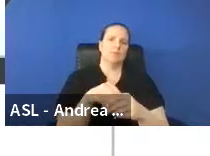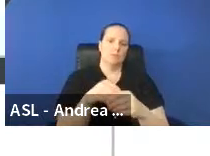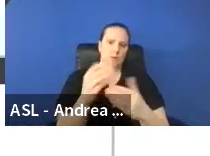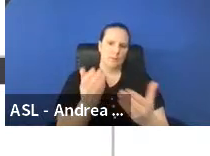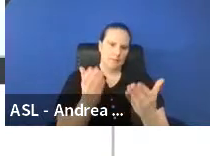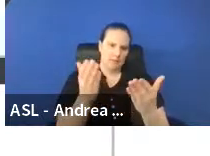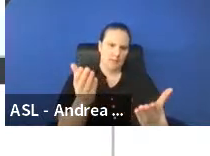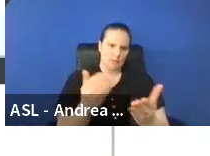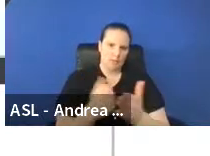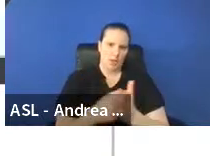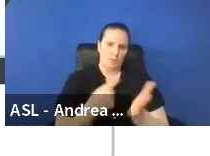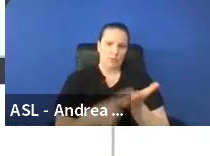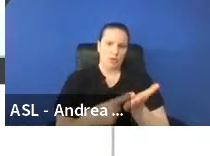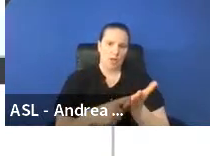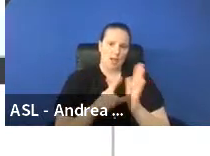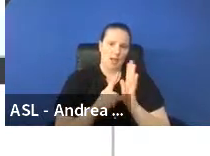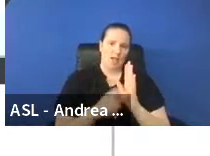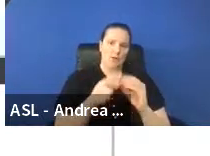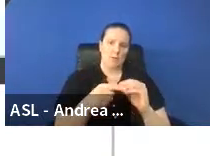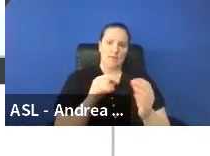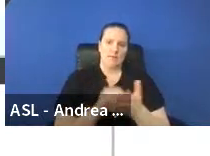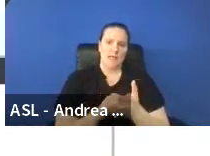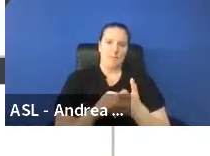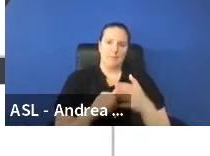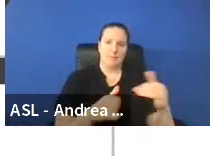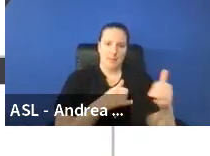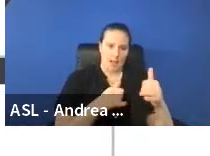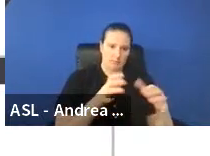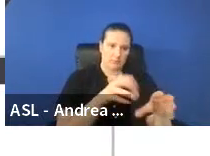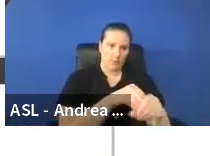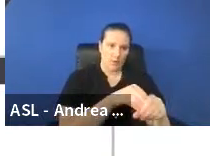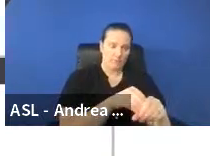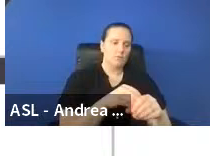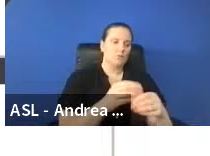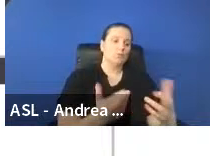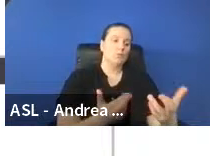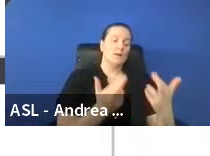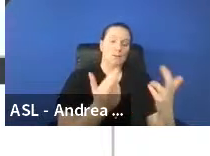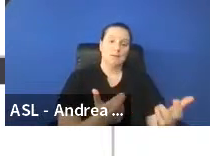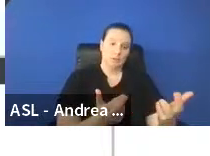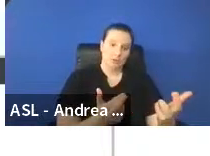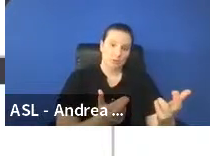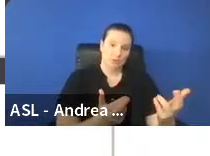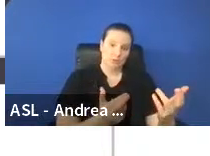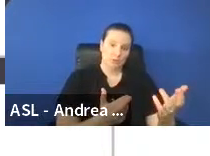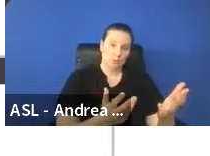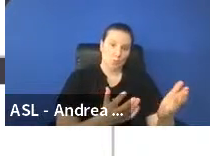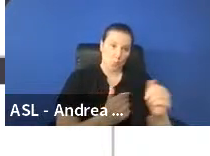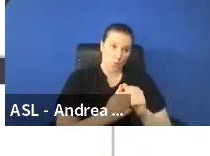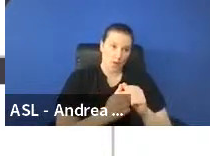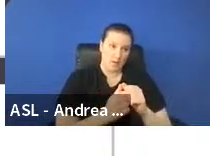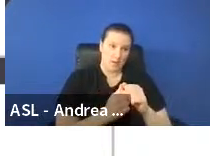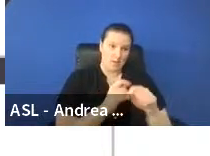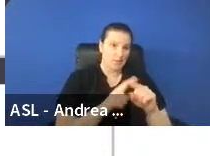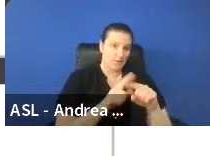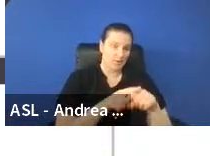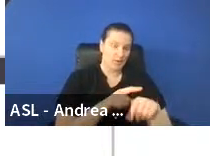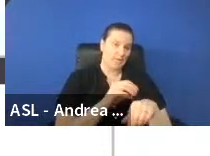talk a little bit later about the interplay between making a recommendation amongst all of the different advisory